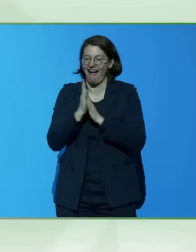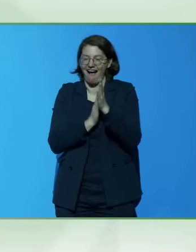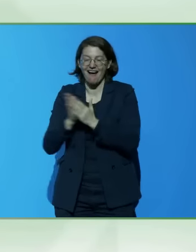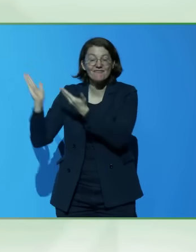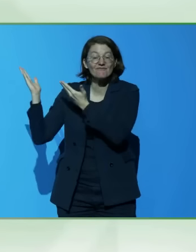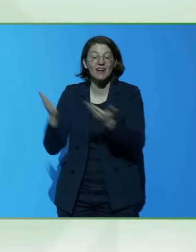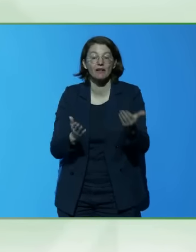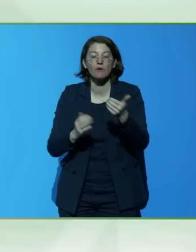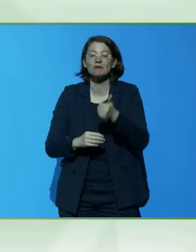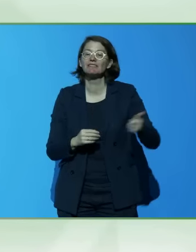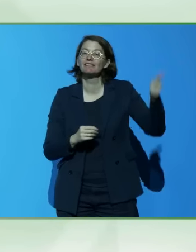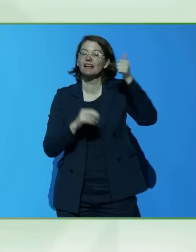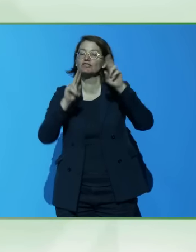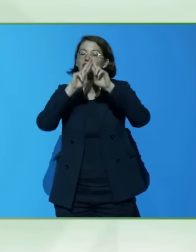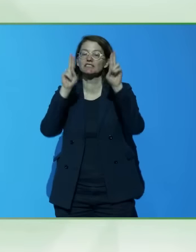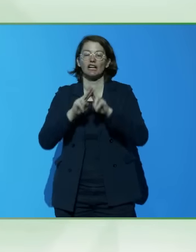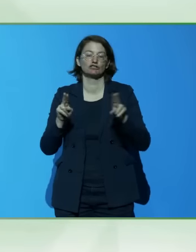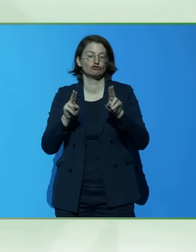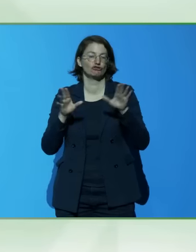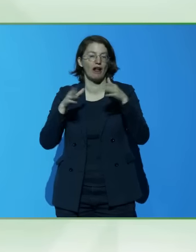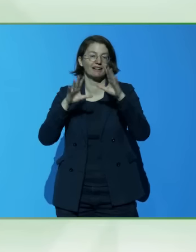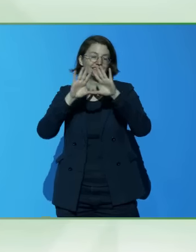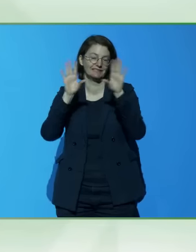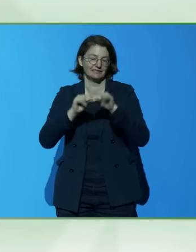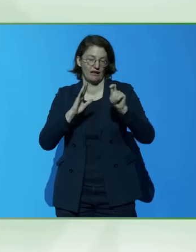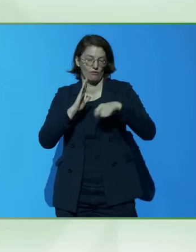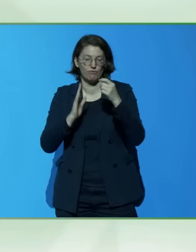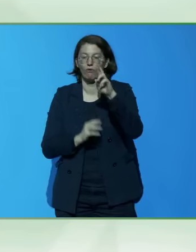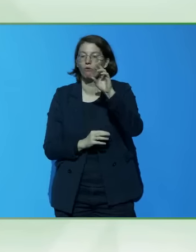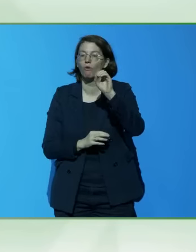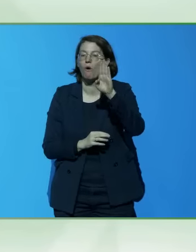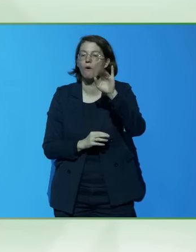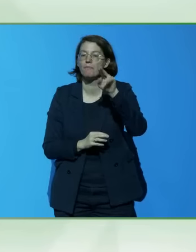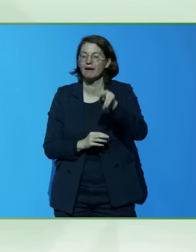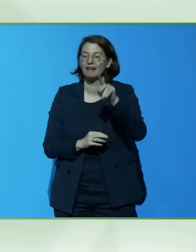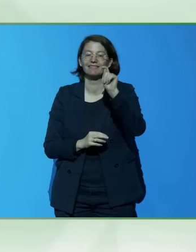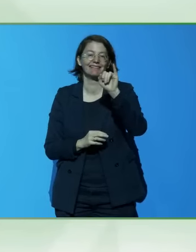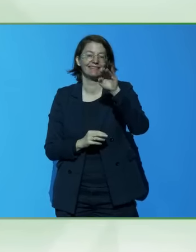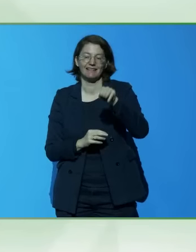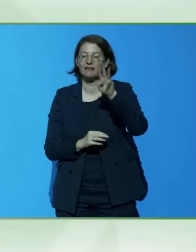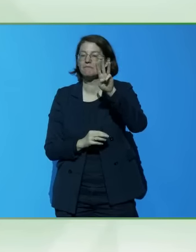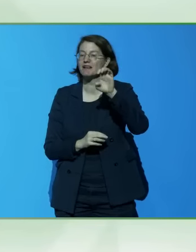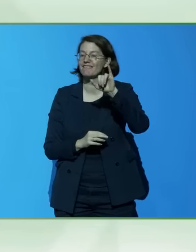Woo! Thank you, Andreas. Thank you, Andreas.